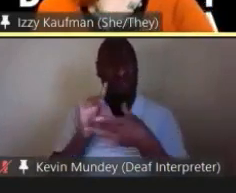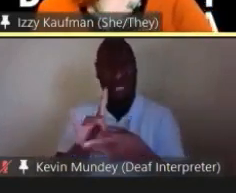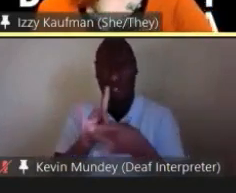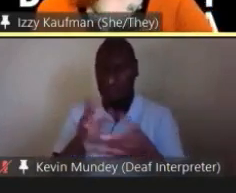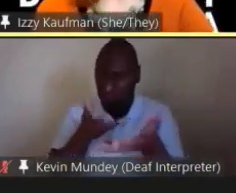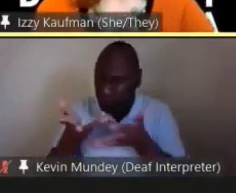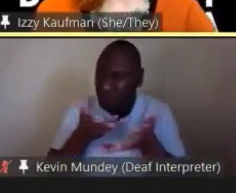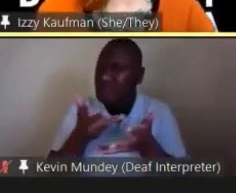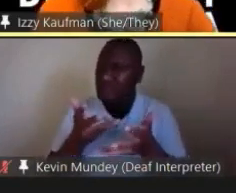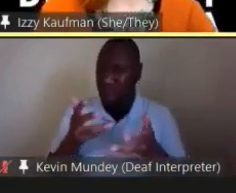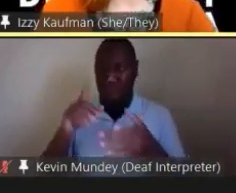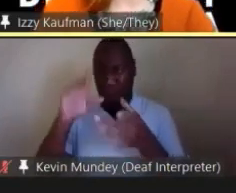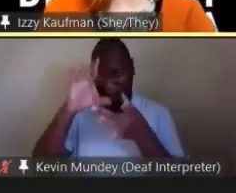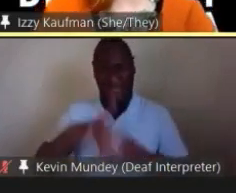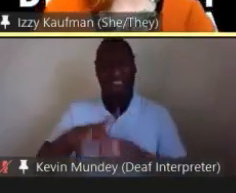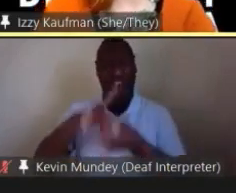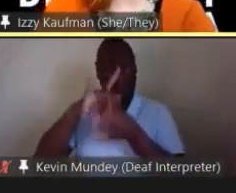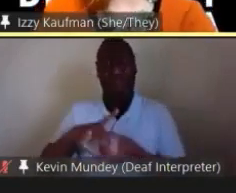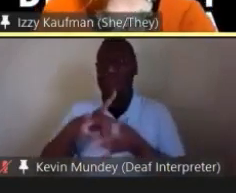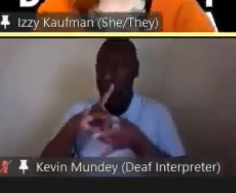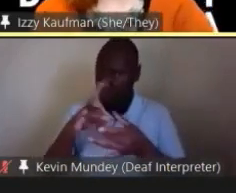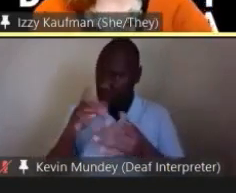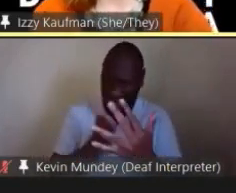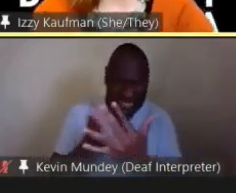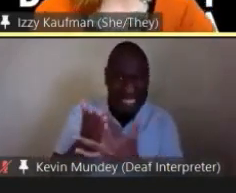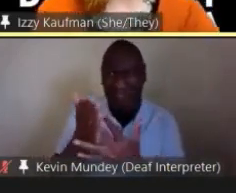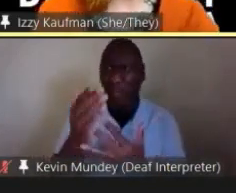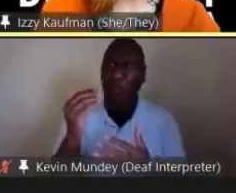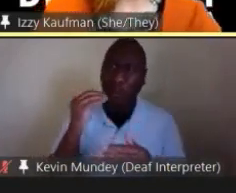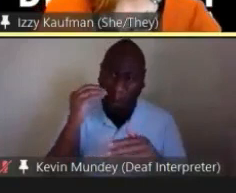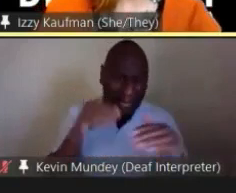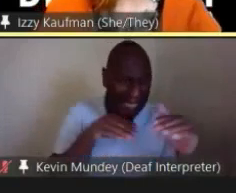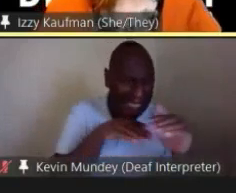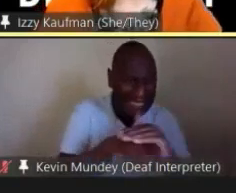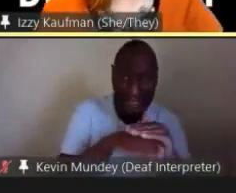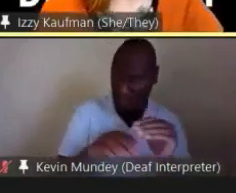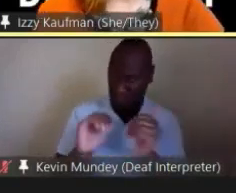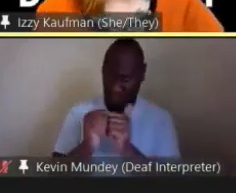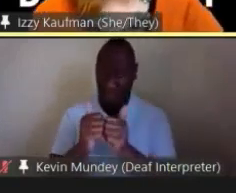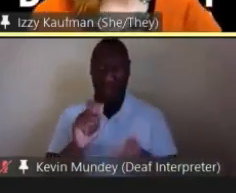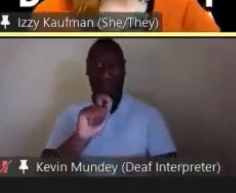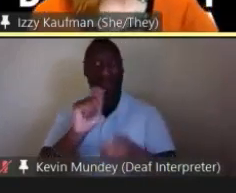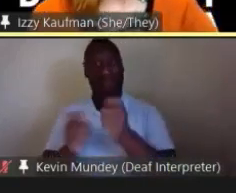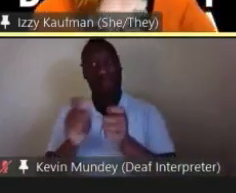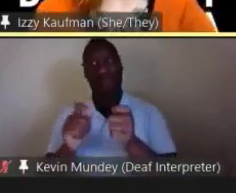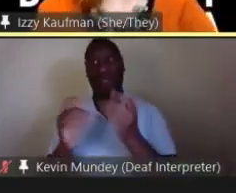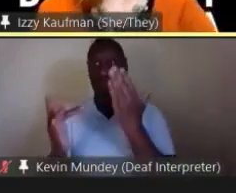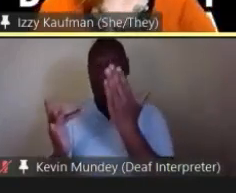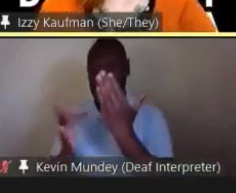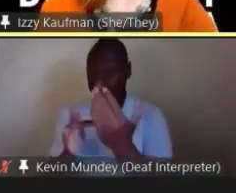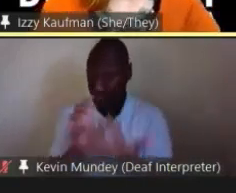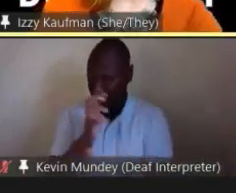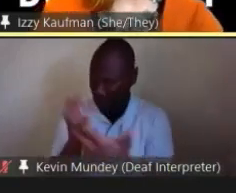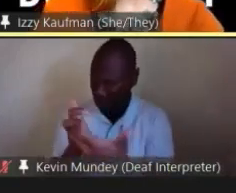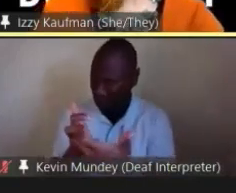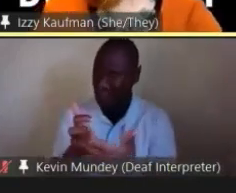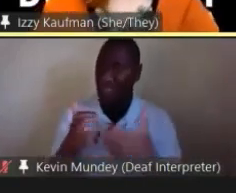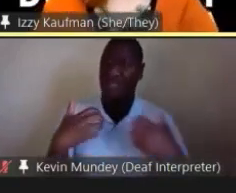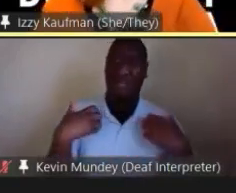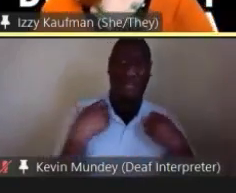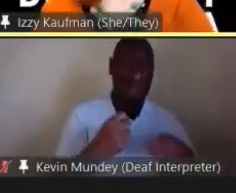mindfulness, how to navigate making homes accessible, adaptive technology, mental health and disability